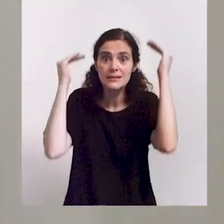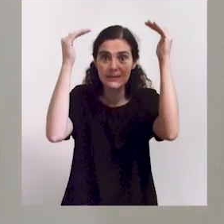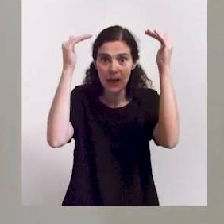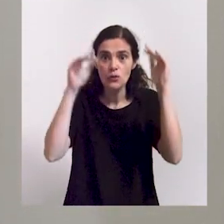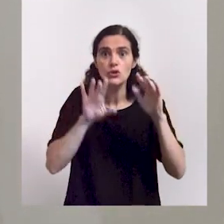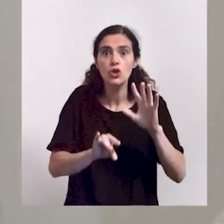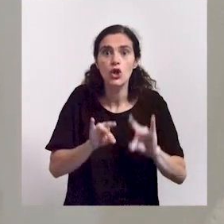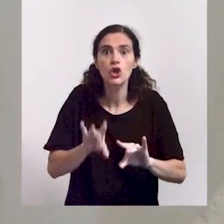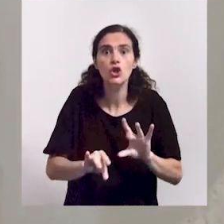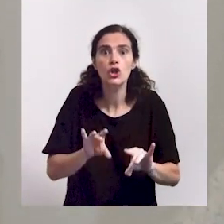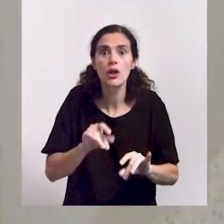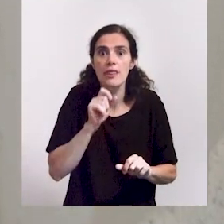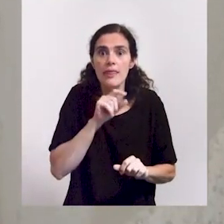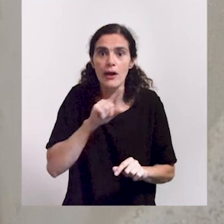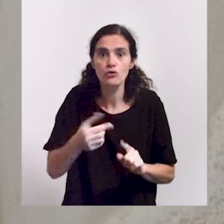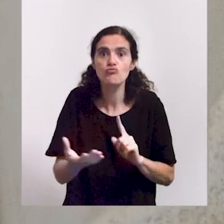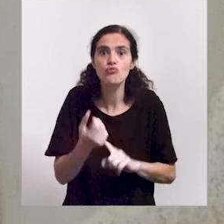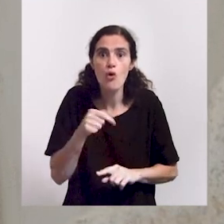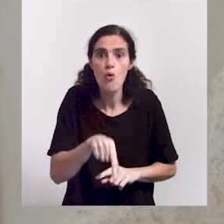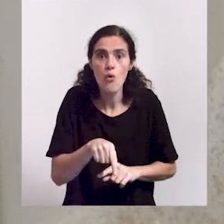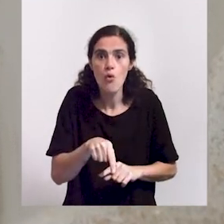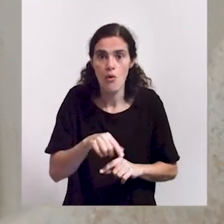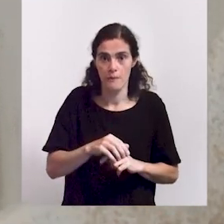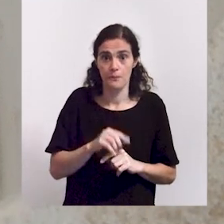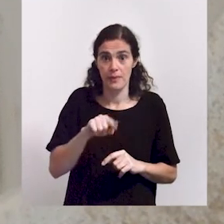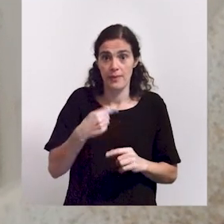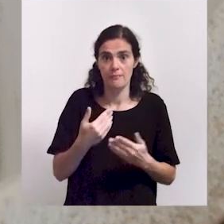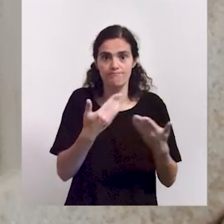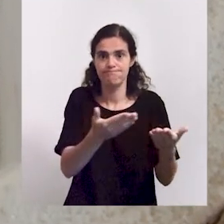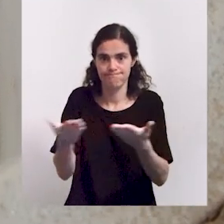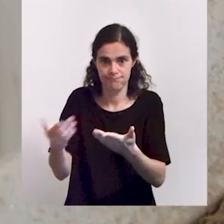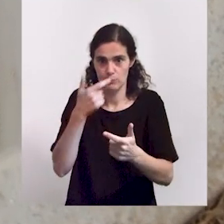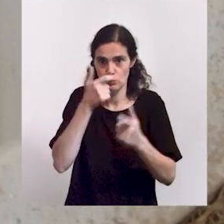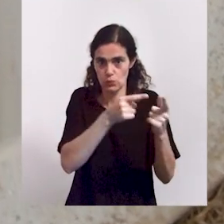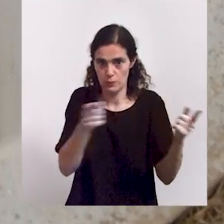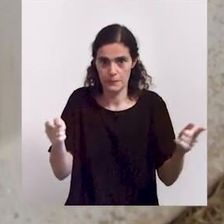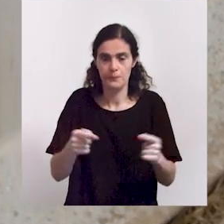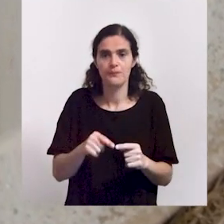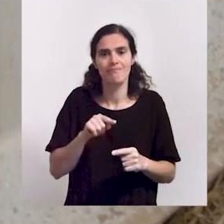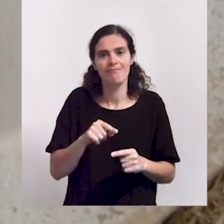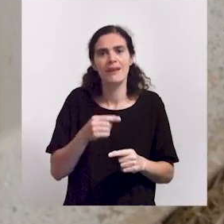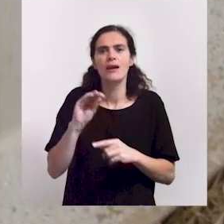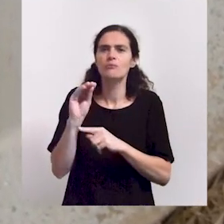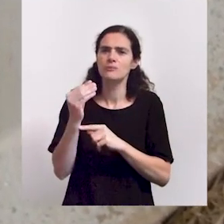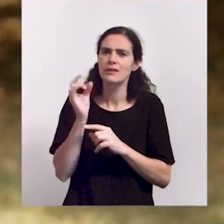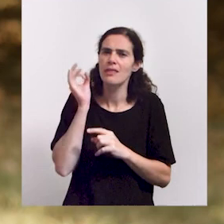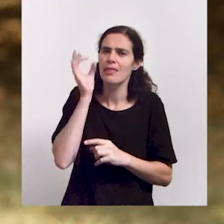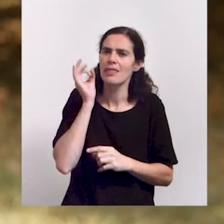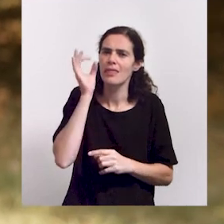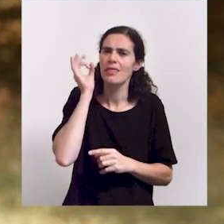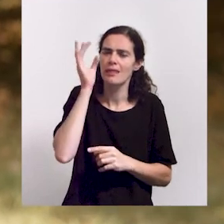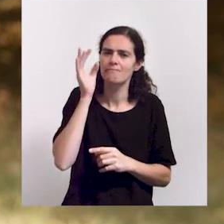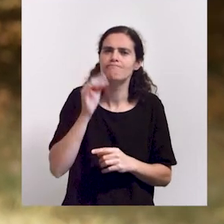achievable, touchable. She's bringing it to yourself. Of course, it's a very playful piece that has a